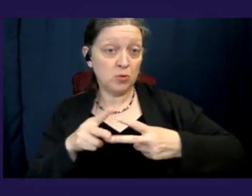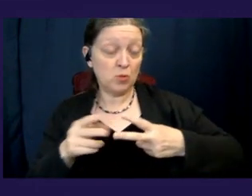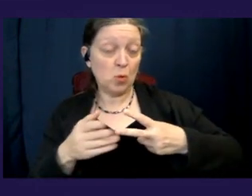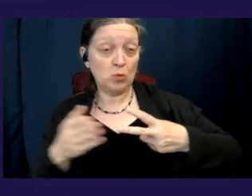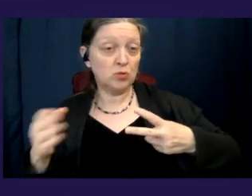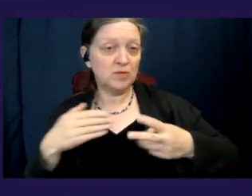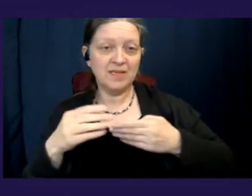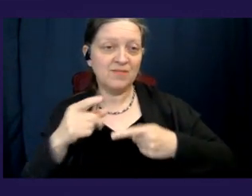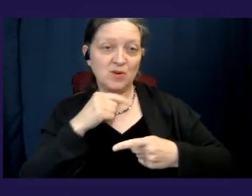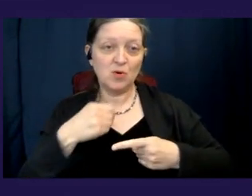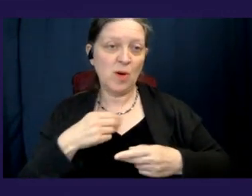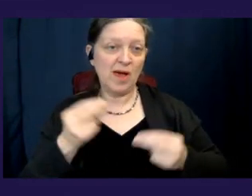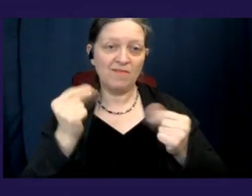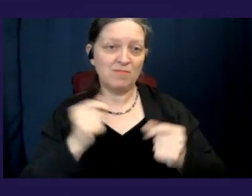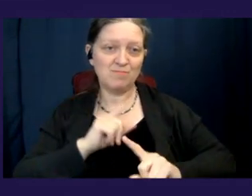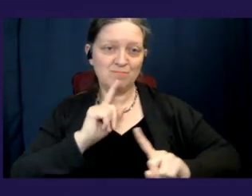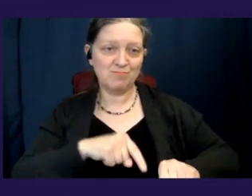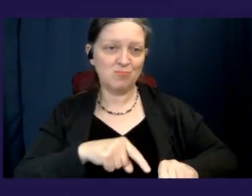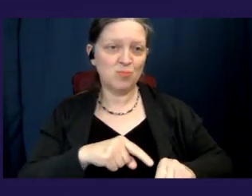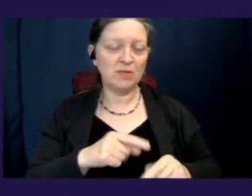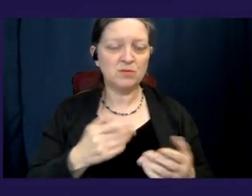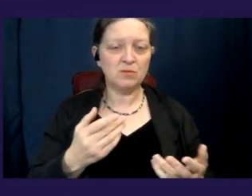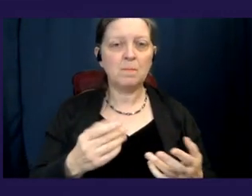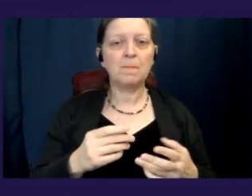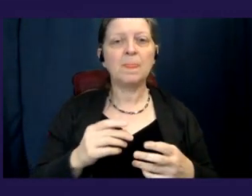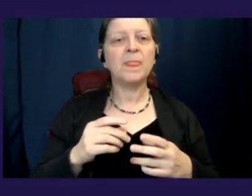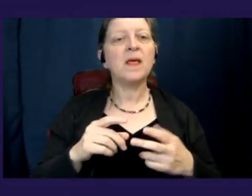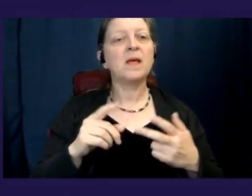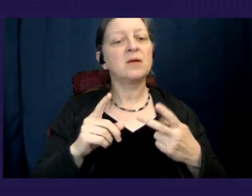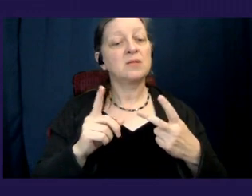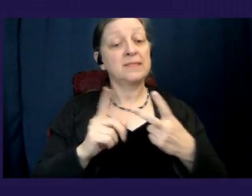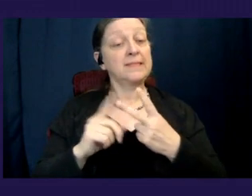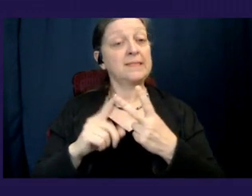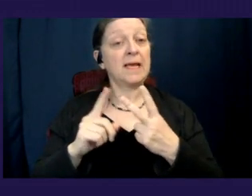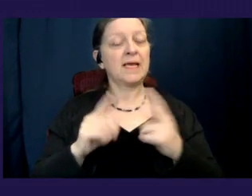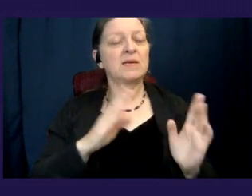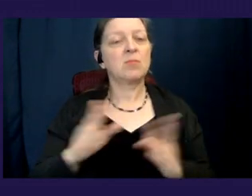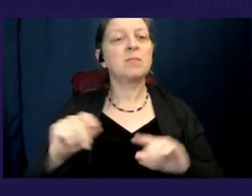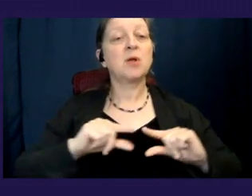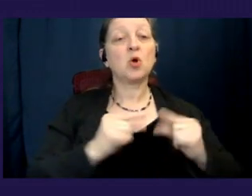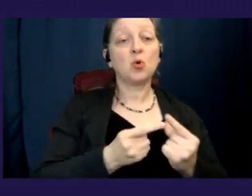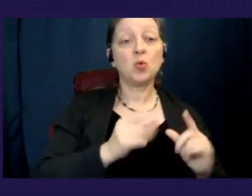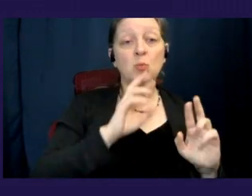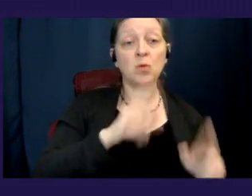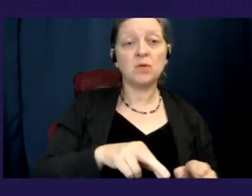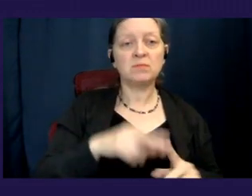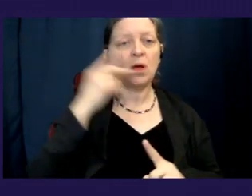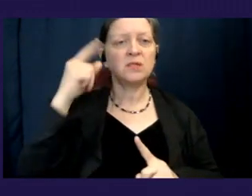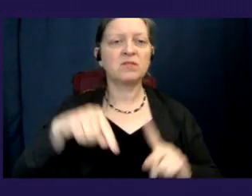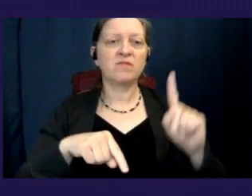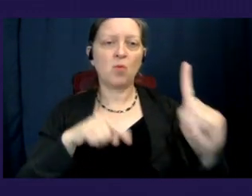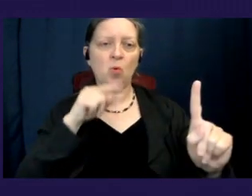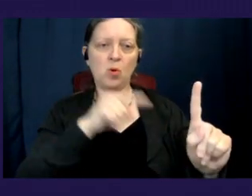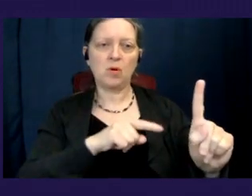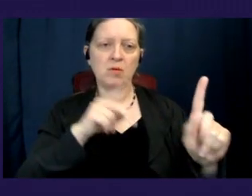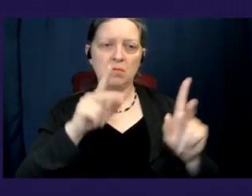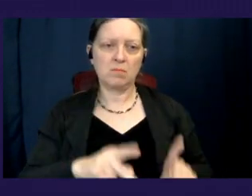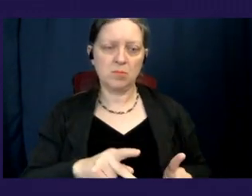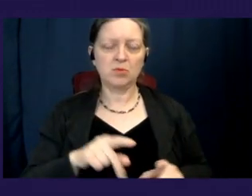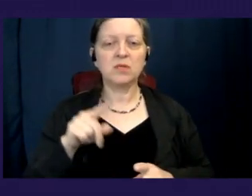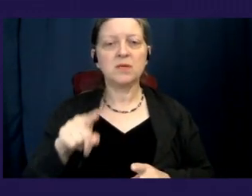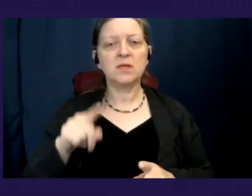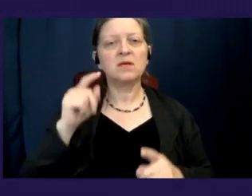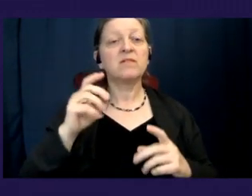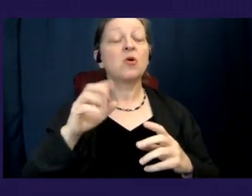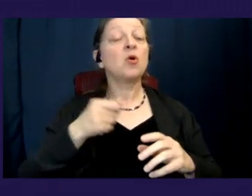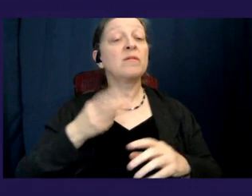compassion. Two, preparing like a group response for an individual. So, you know, a big measles outbreak that we had a few years